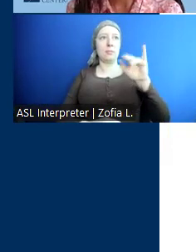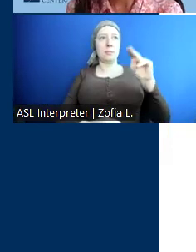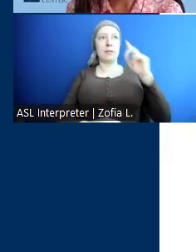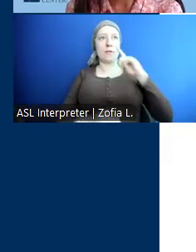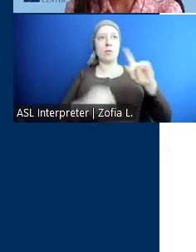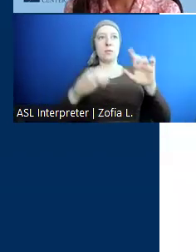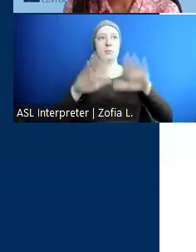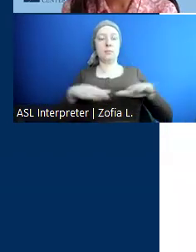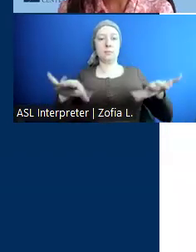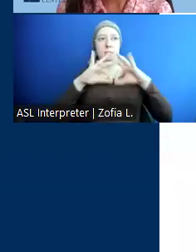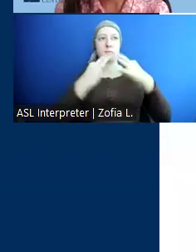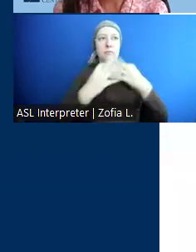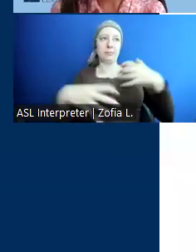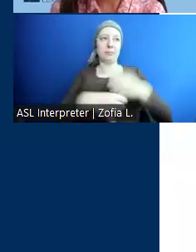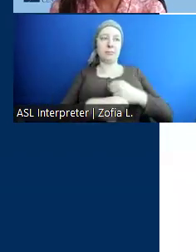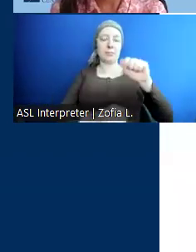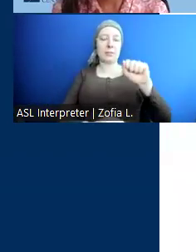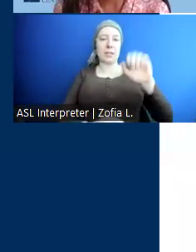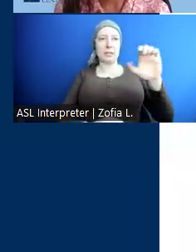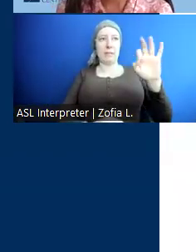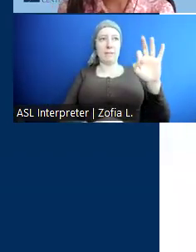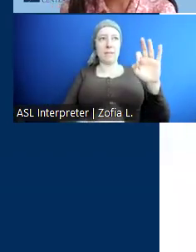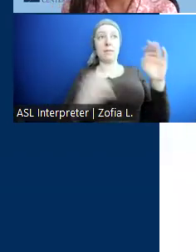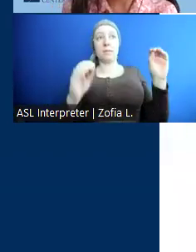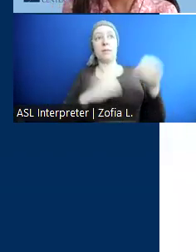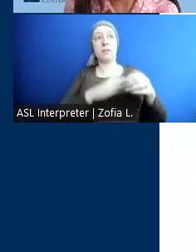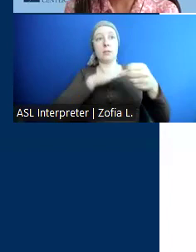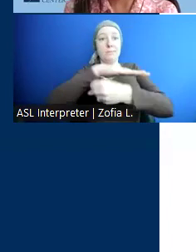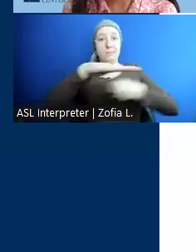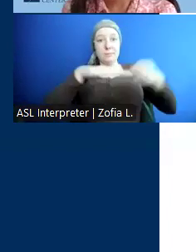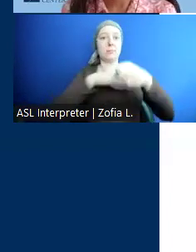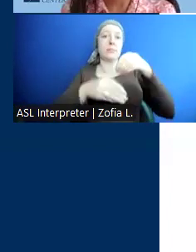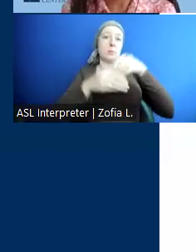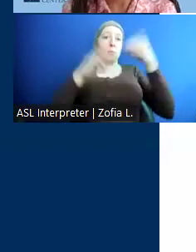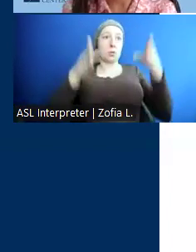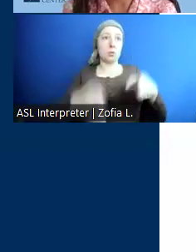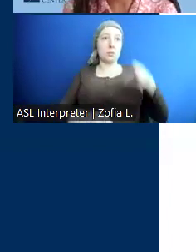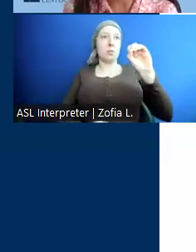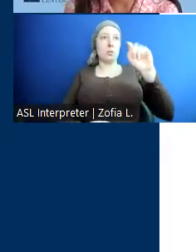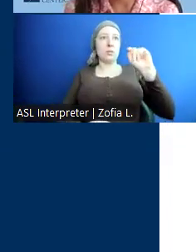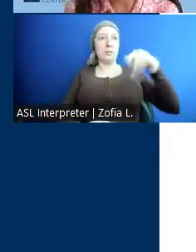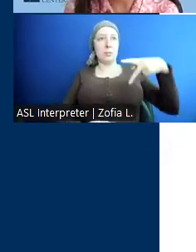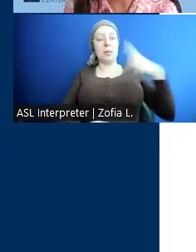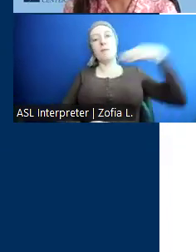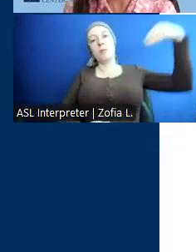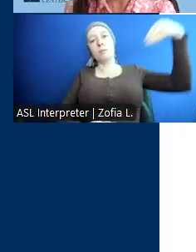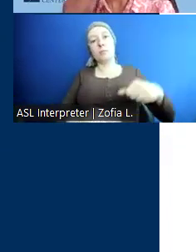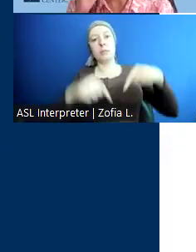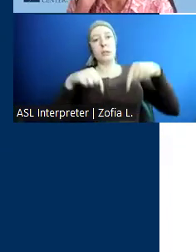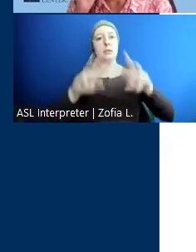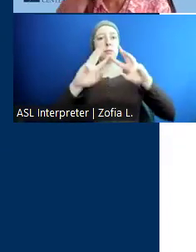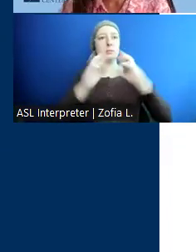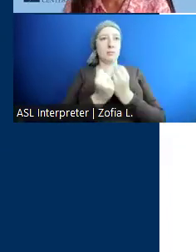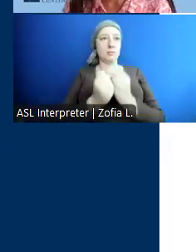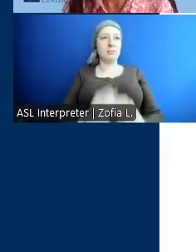sorry, for Administration for Children and Families, the Office of Trafficking and Persons for funding this webinar.